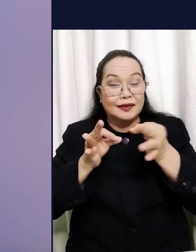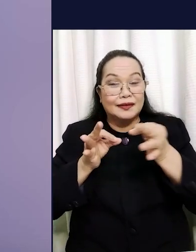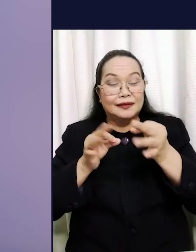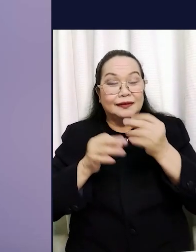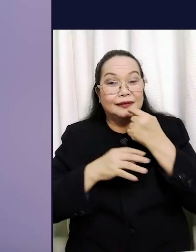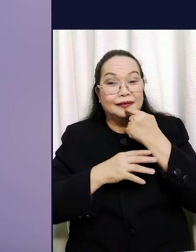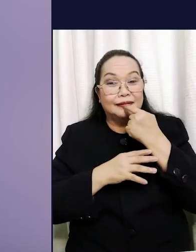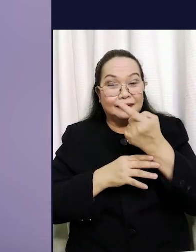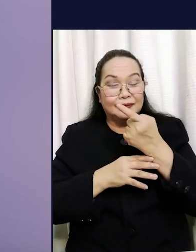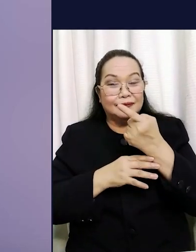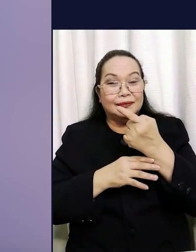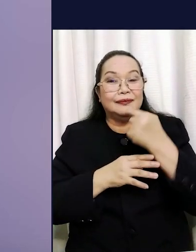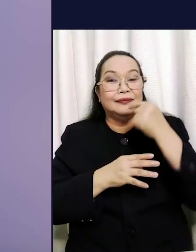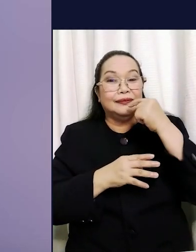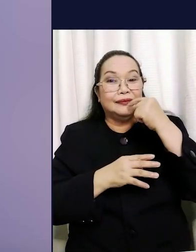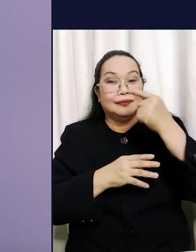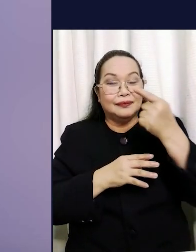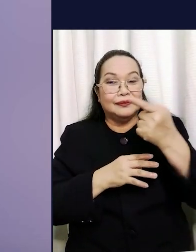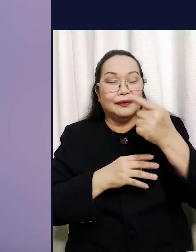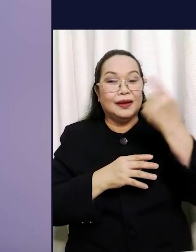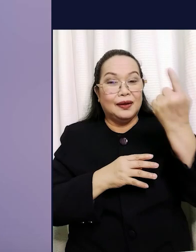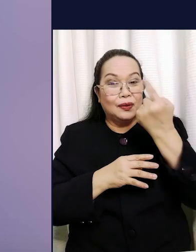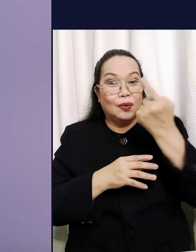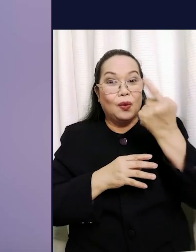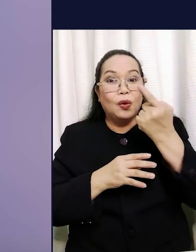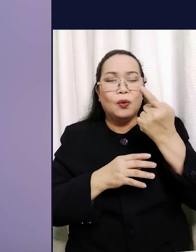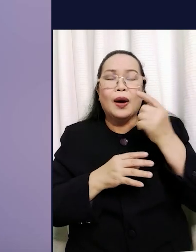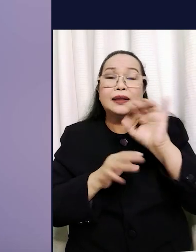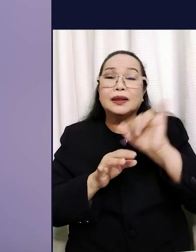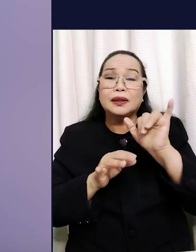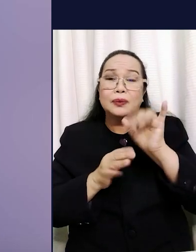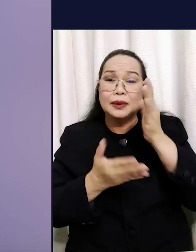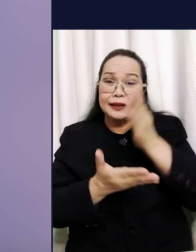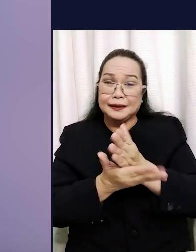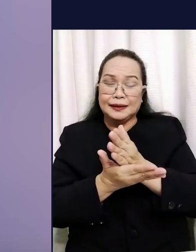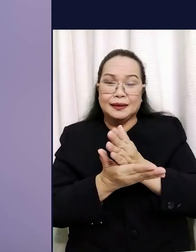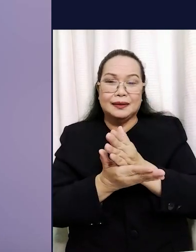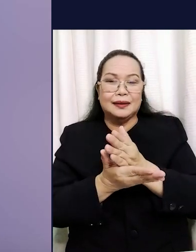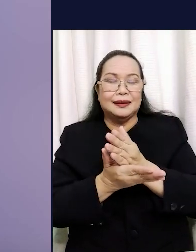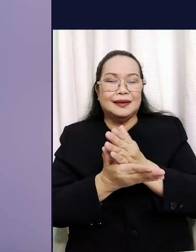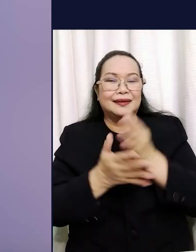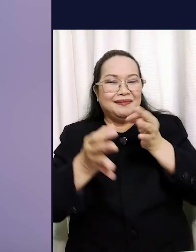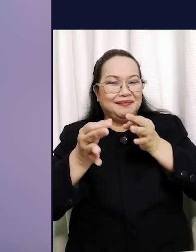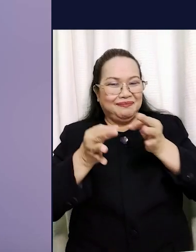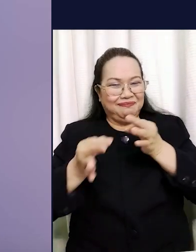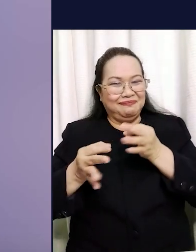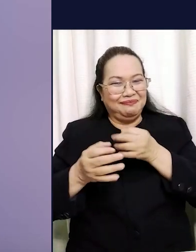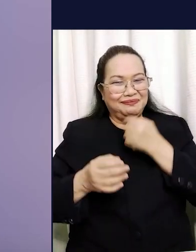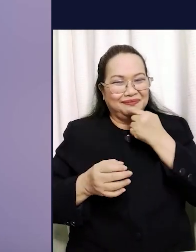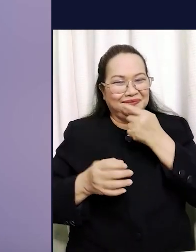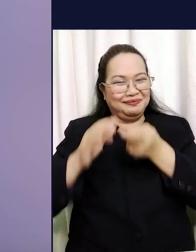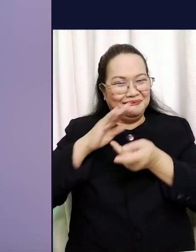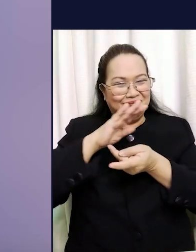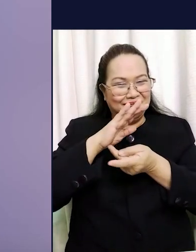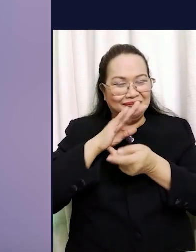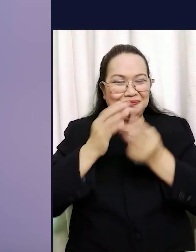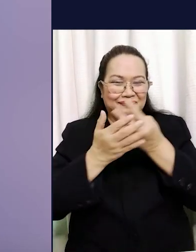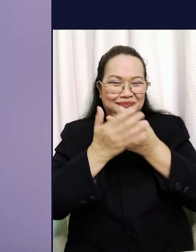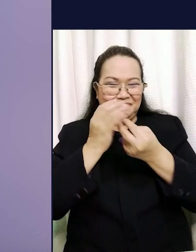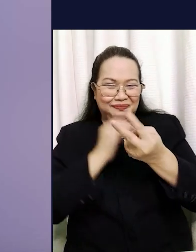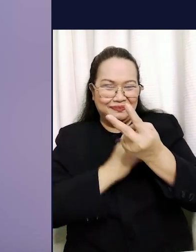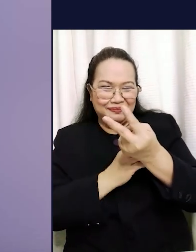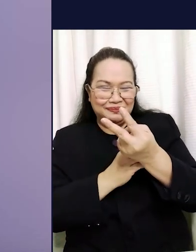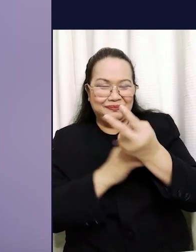that he had said would also cease. Why? He expresses that both